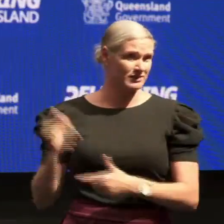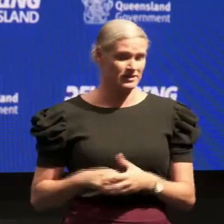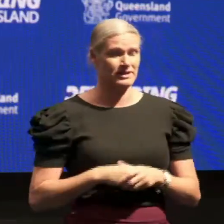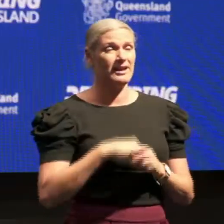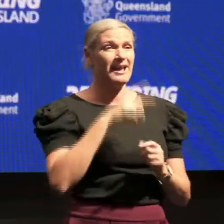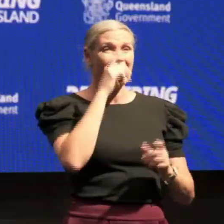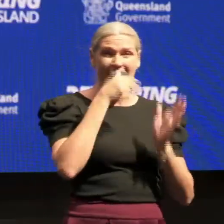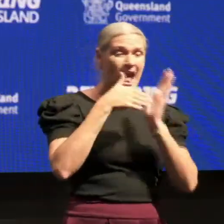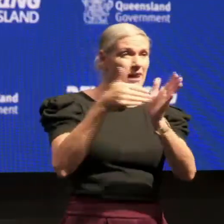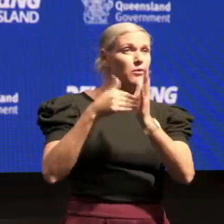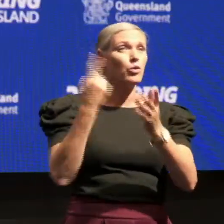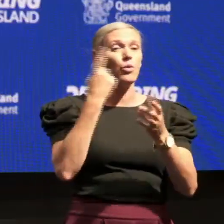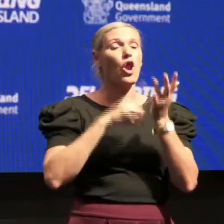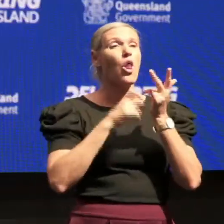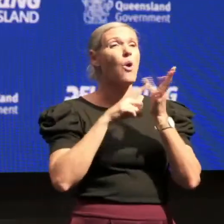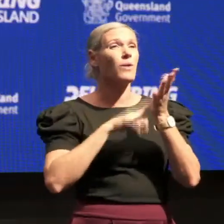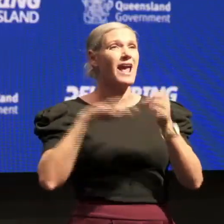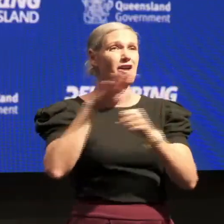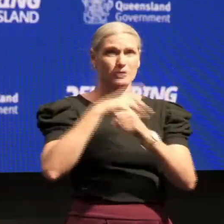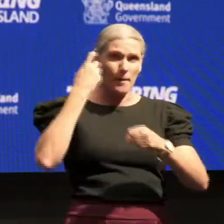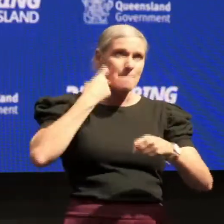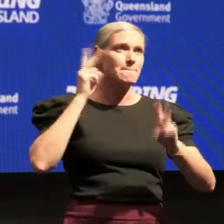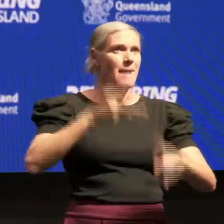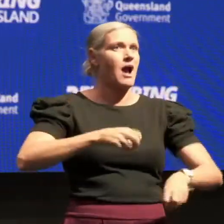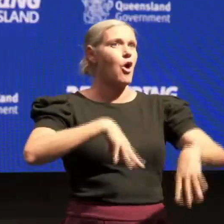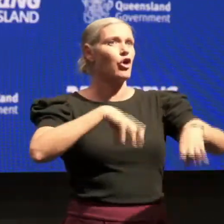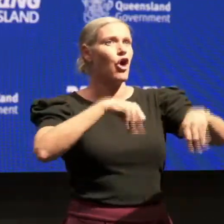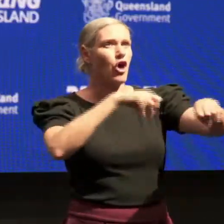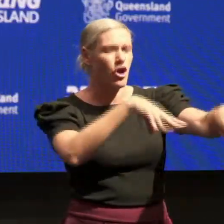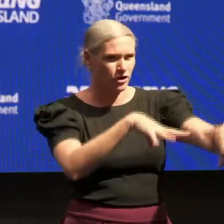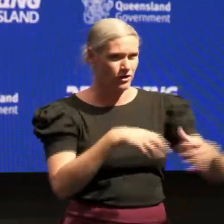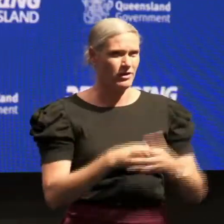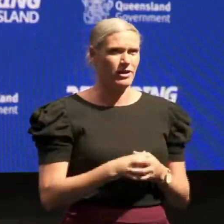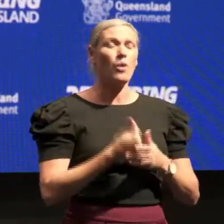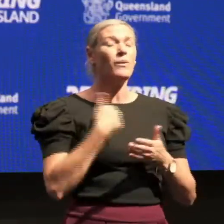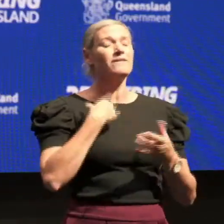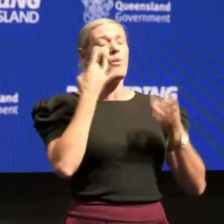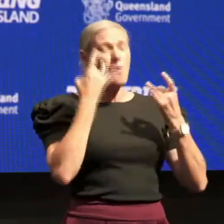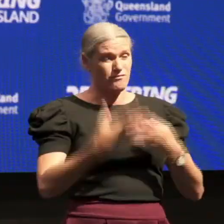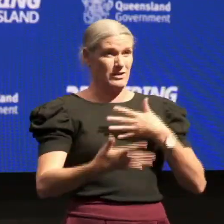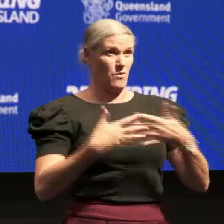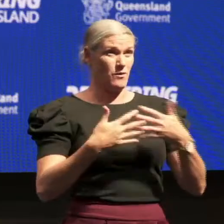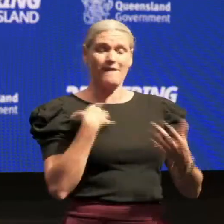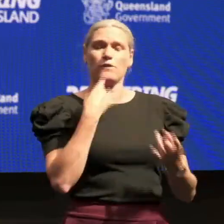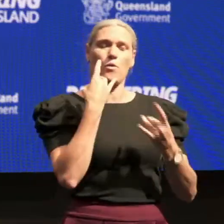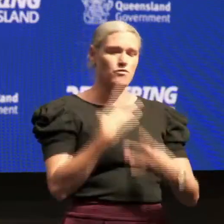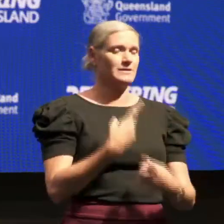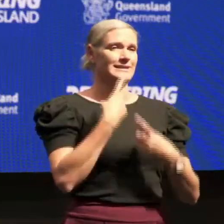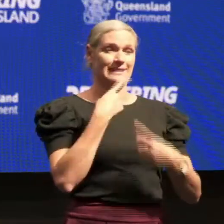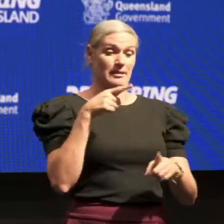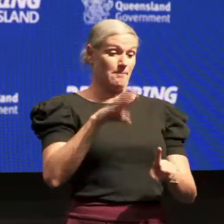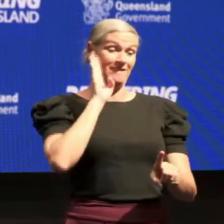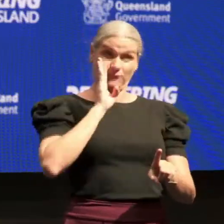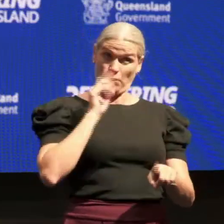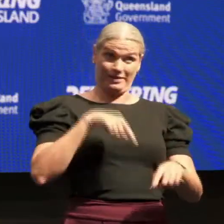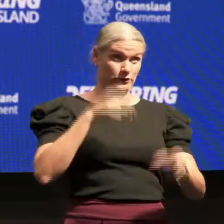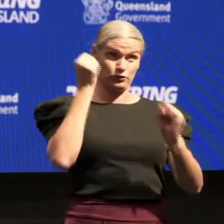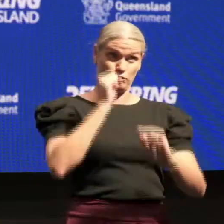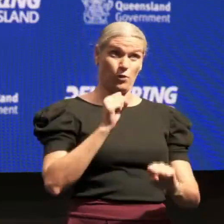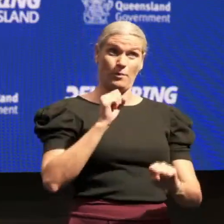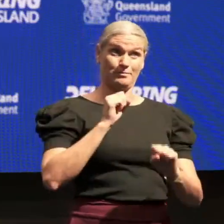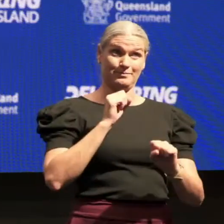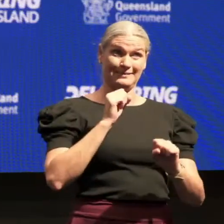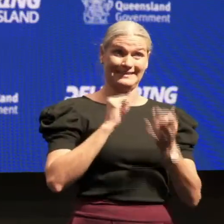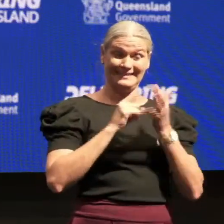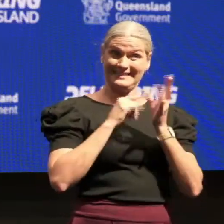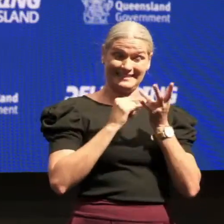to go and help the locals there so people can get their power hooked up quicker. We've done a lot of that, and I addressed you before the season to say that we were taking it